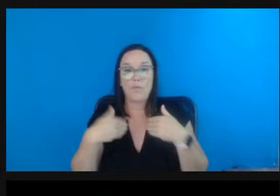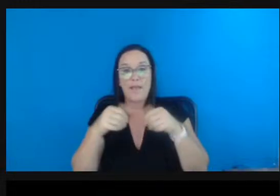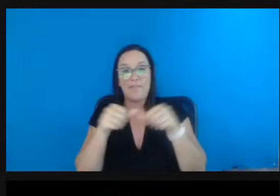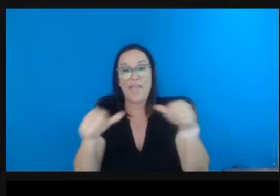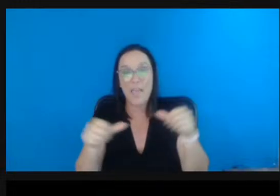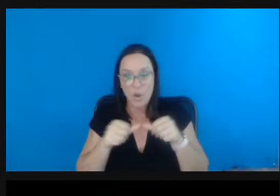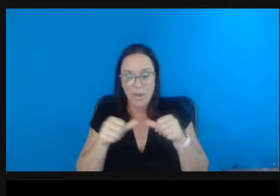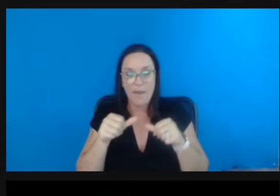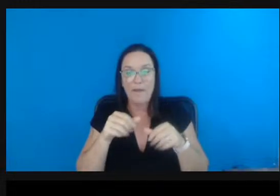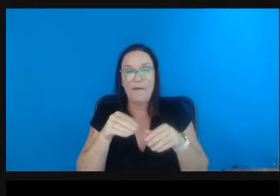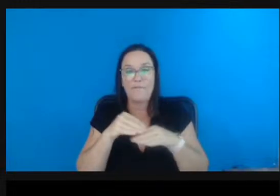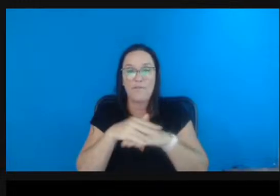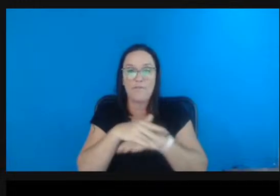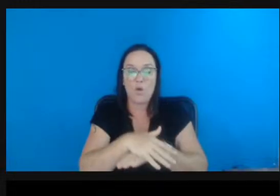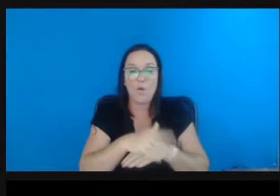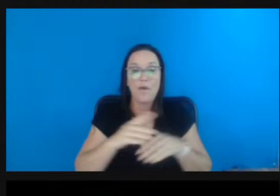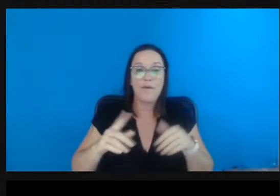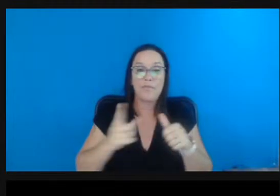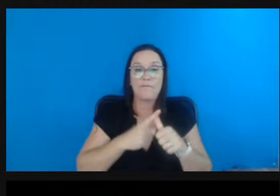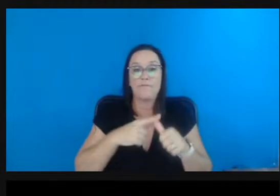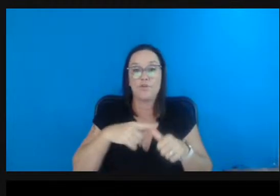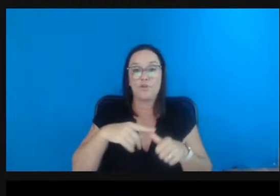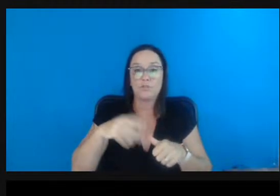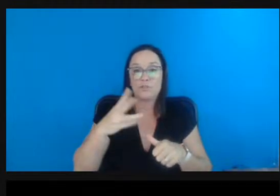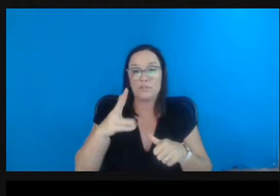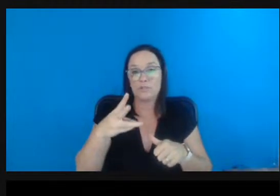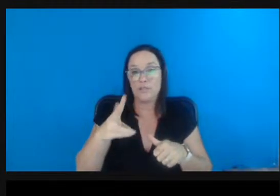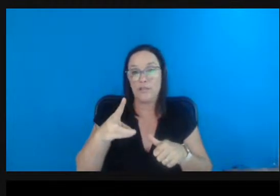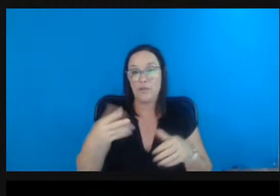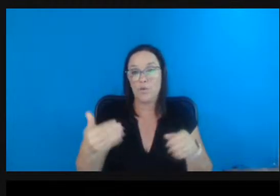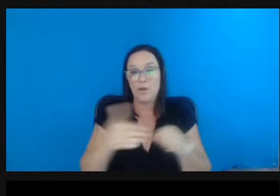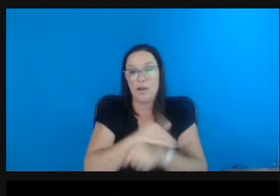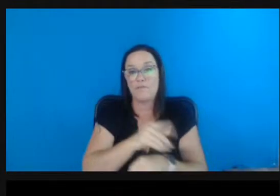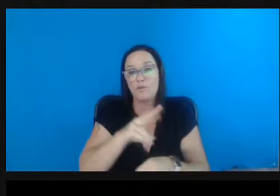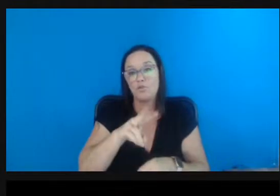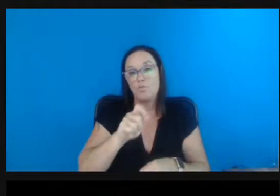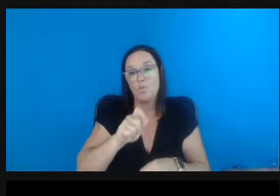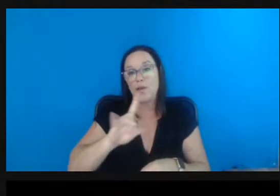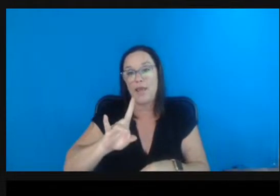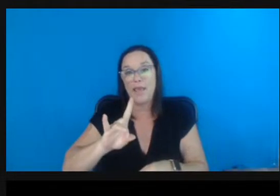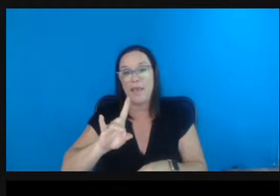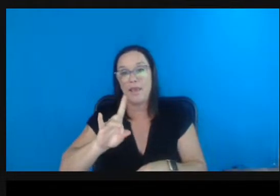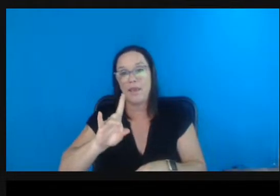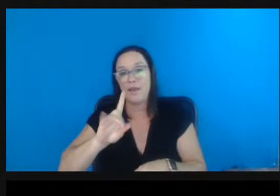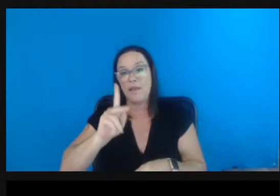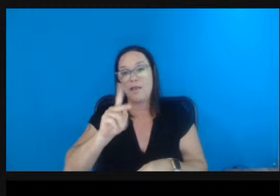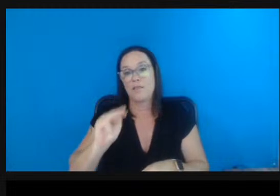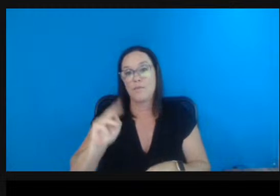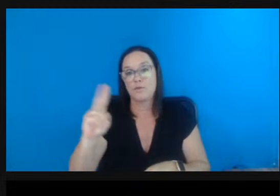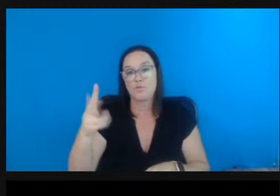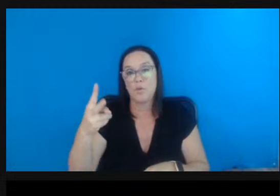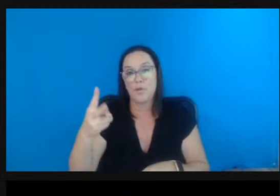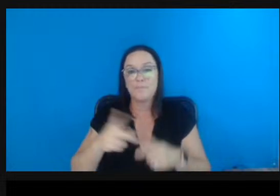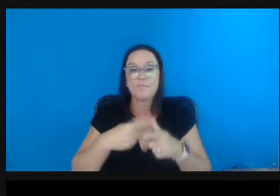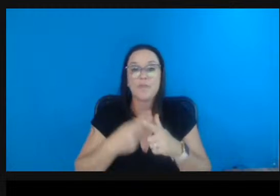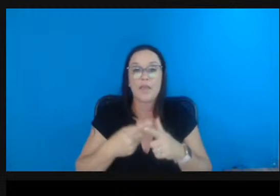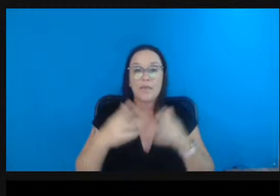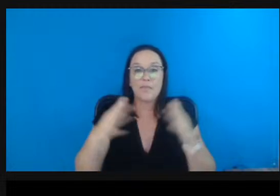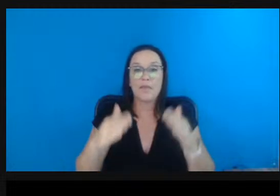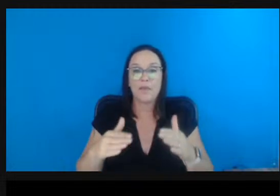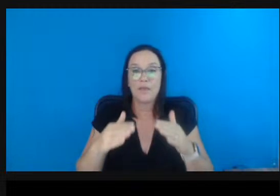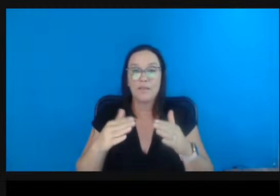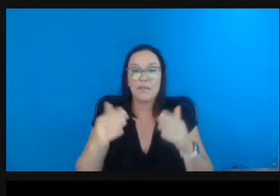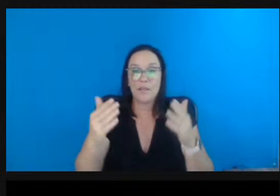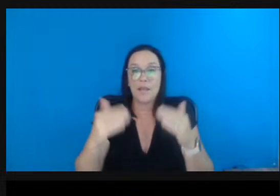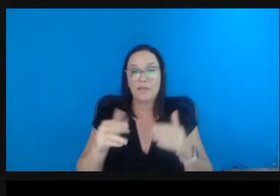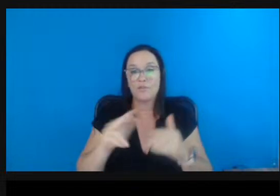those first 16 episodes were covering 2.8 square kilometers, and then the last 26, 3.7. So a